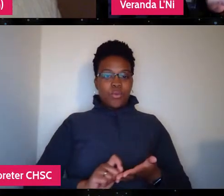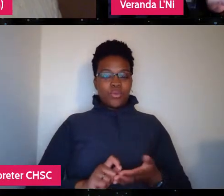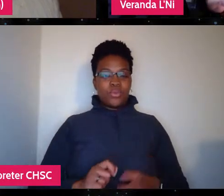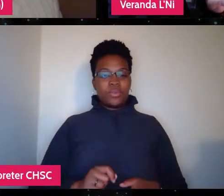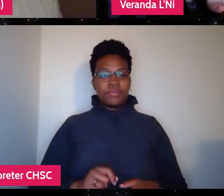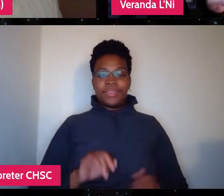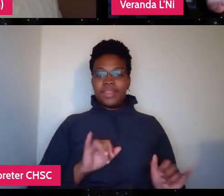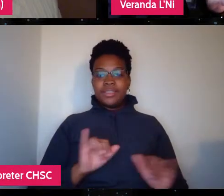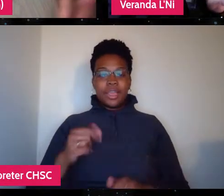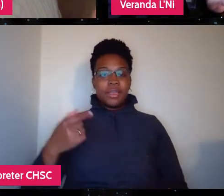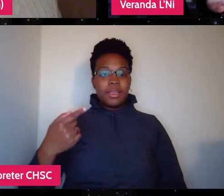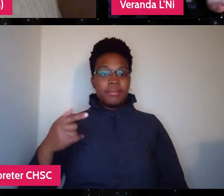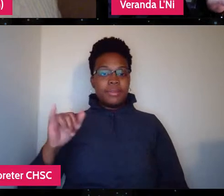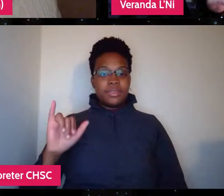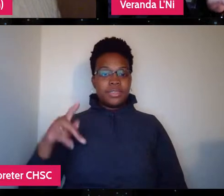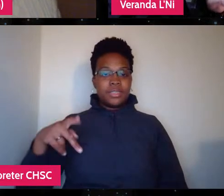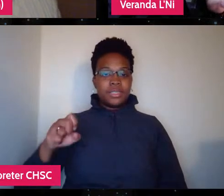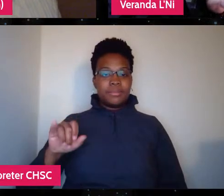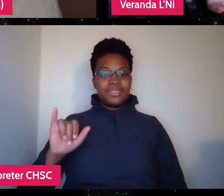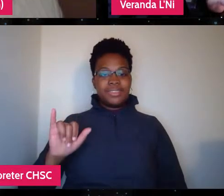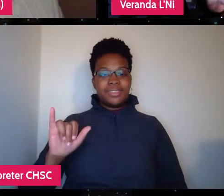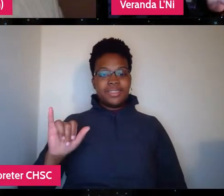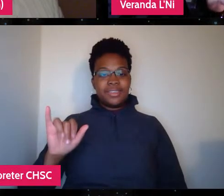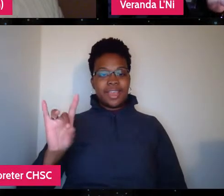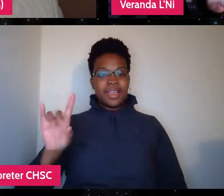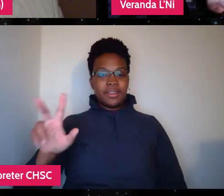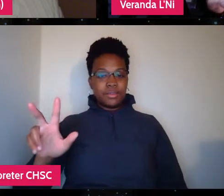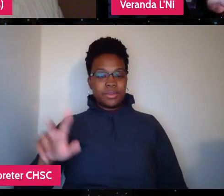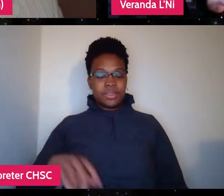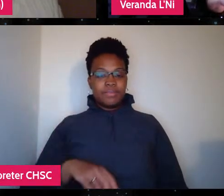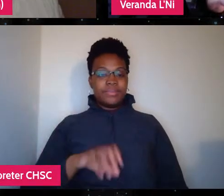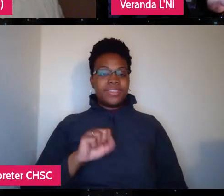Gypsy 83 with Stevie Nicks and The Cure.